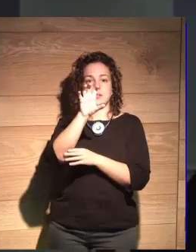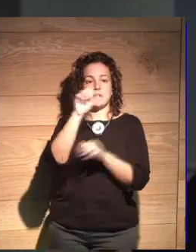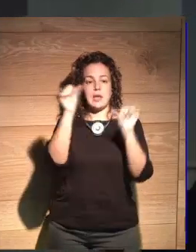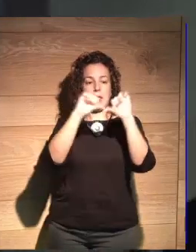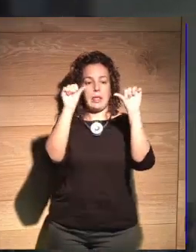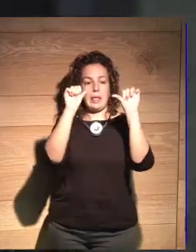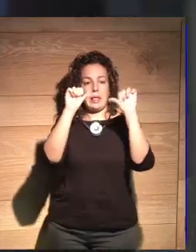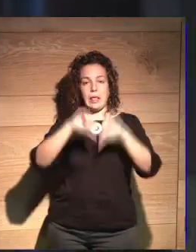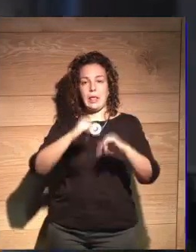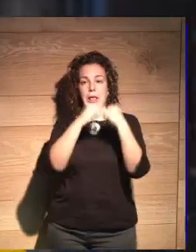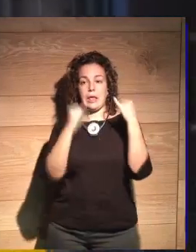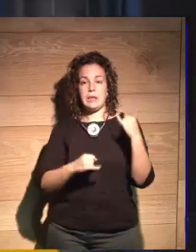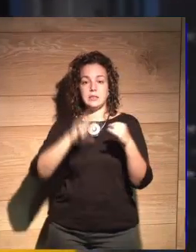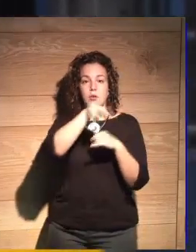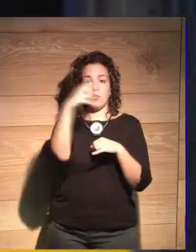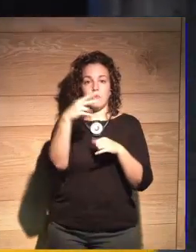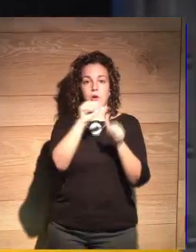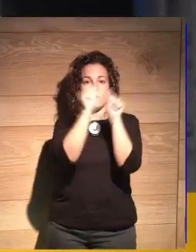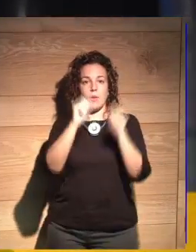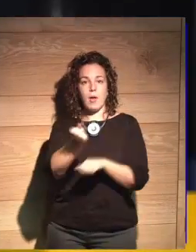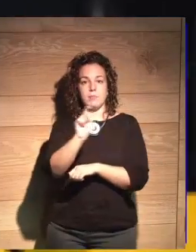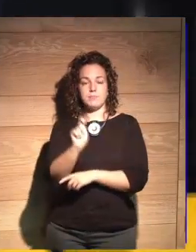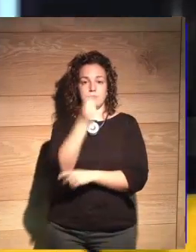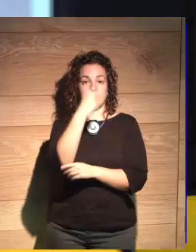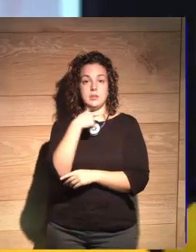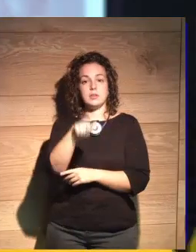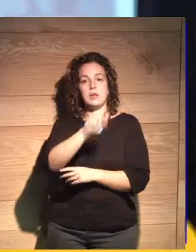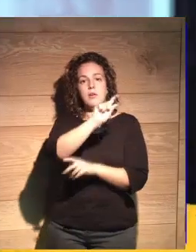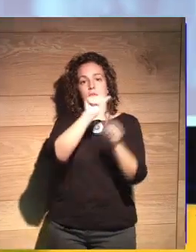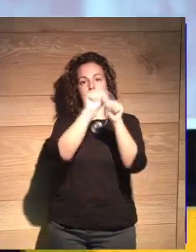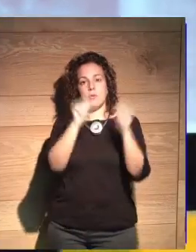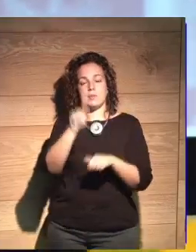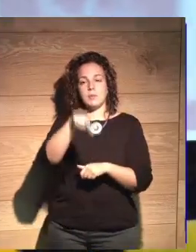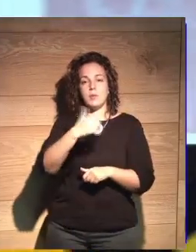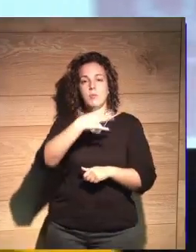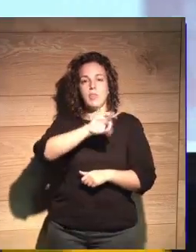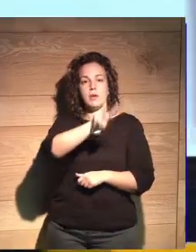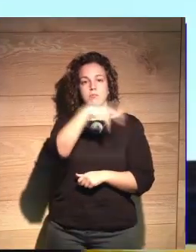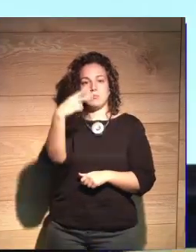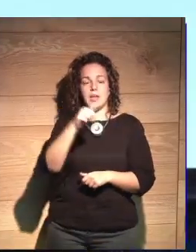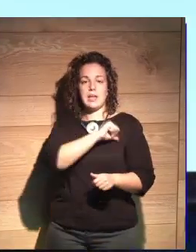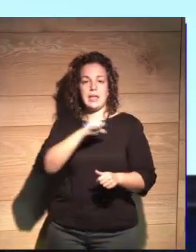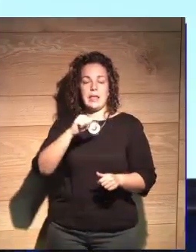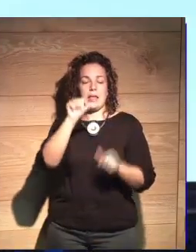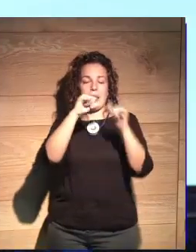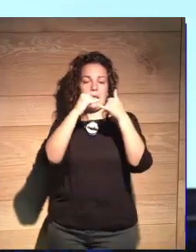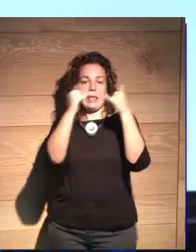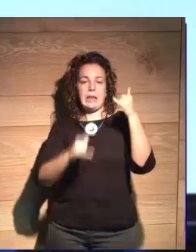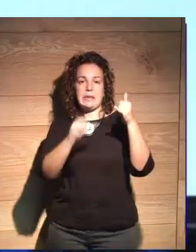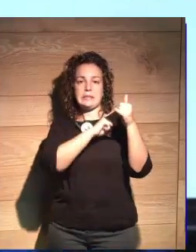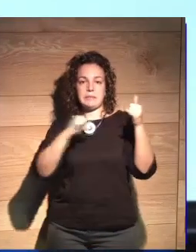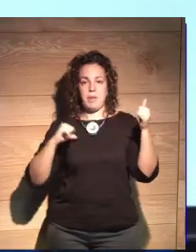have successfully resolved personal crises. That's a happy story. Let's now turn to an unhappy